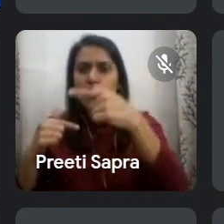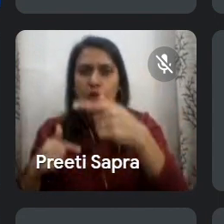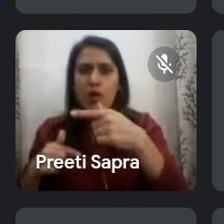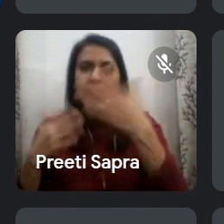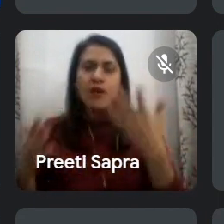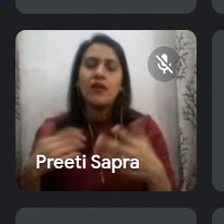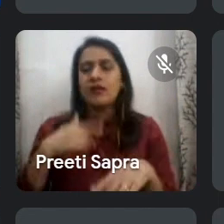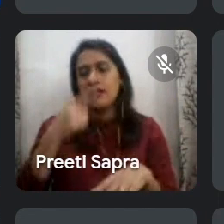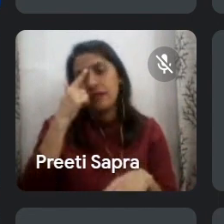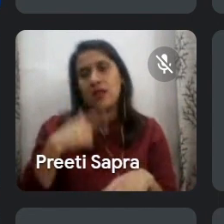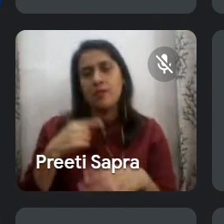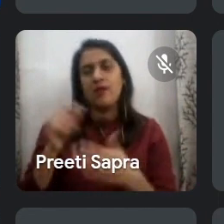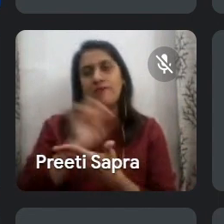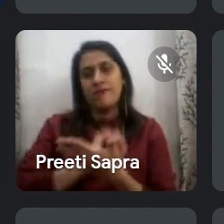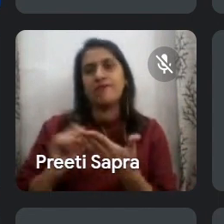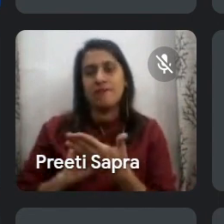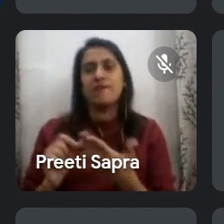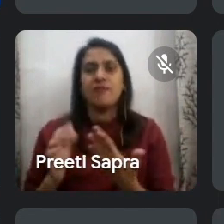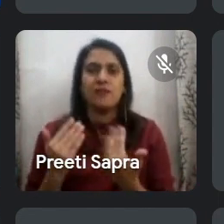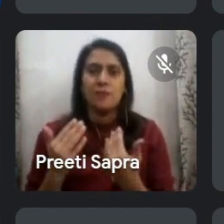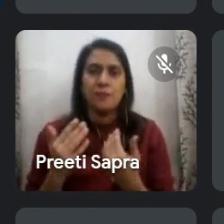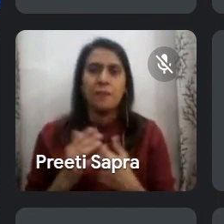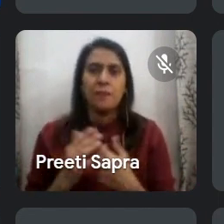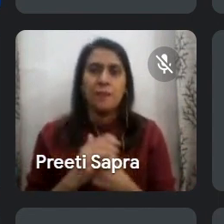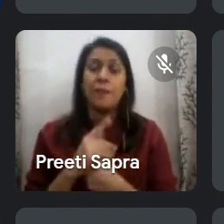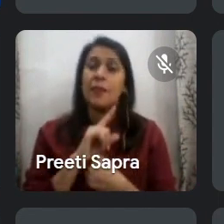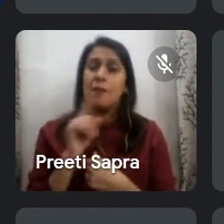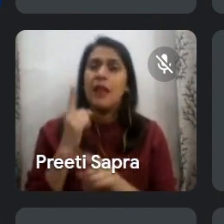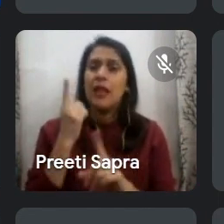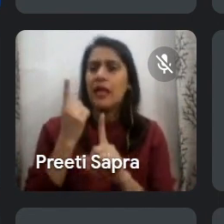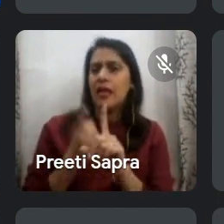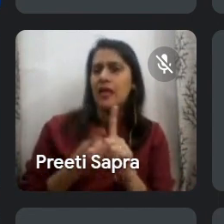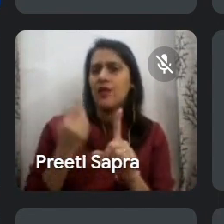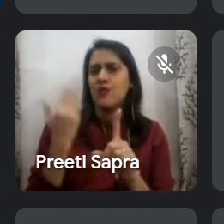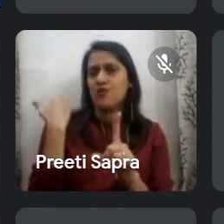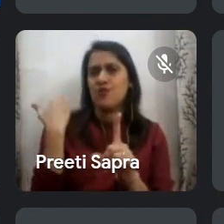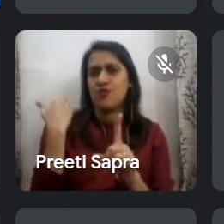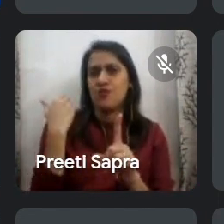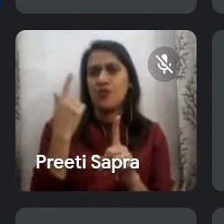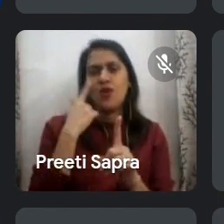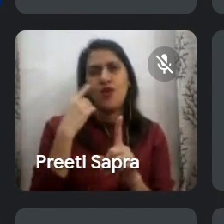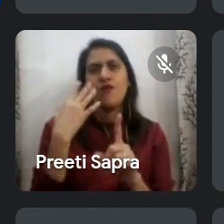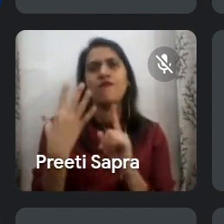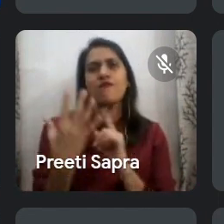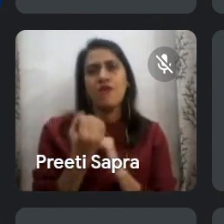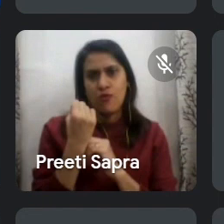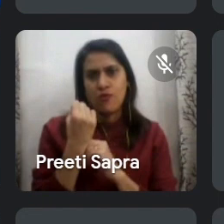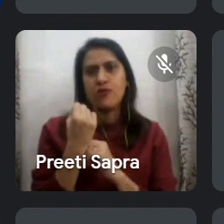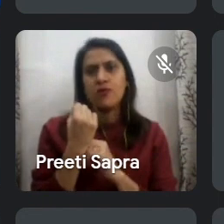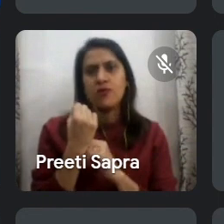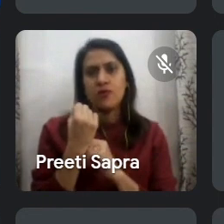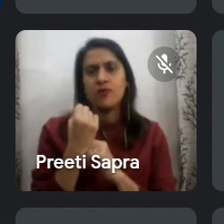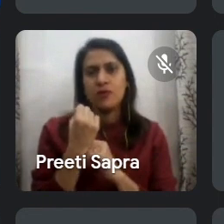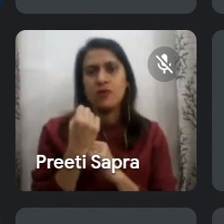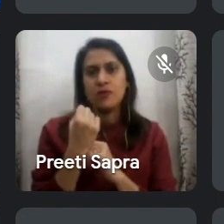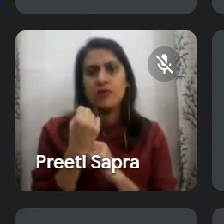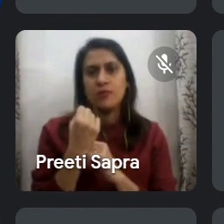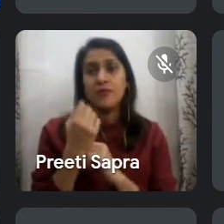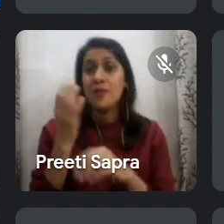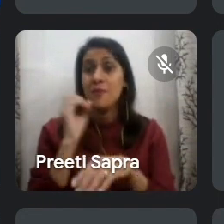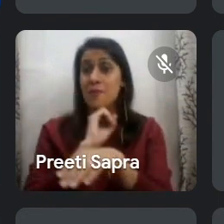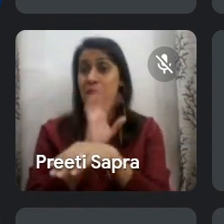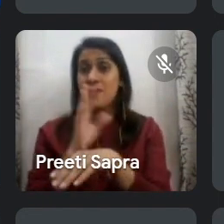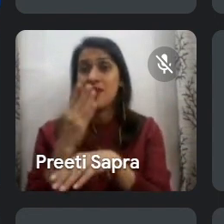University. And here, only a year ago, I discovered during the hellish period that was the pandemic that I